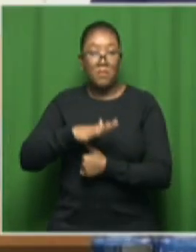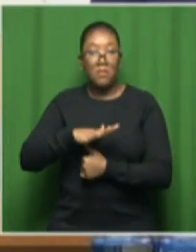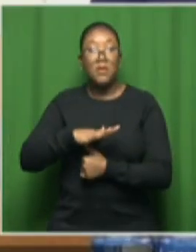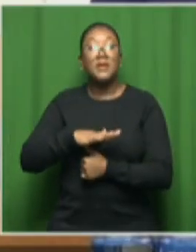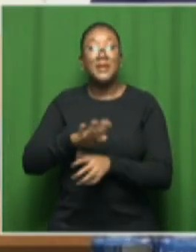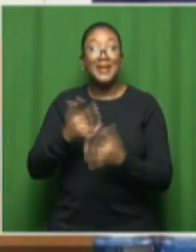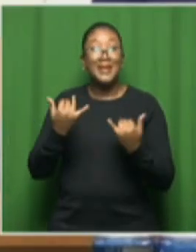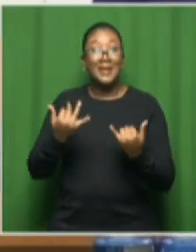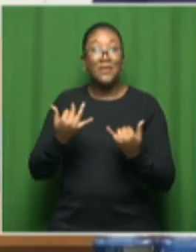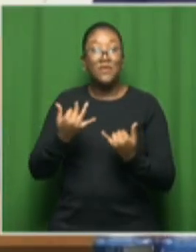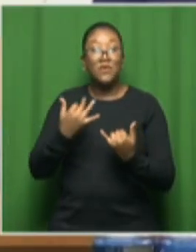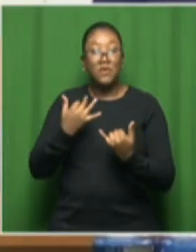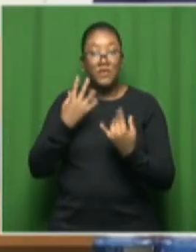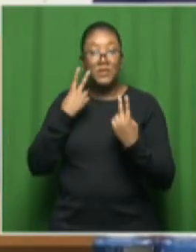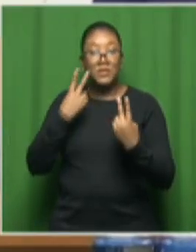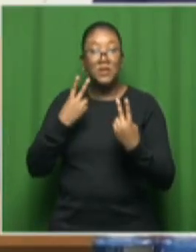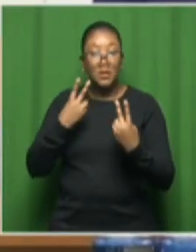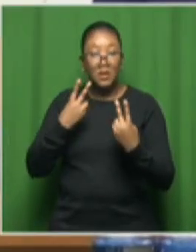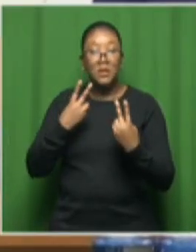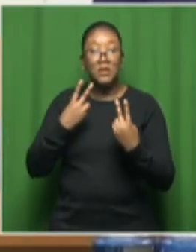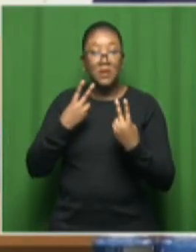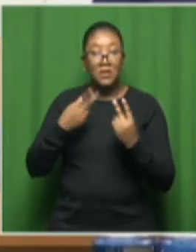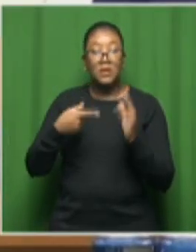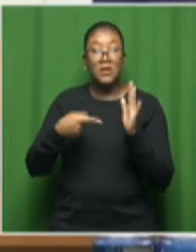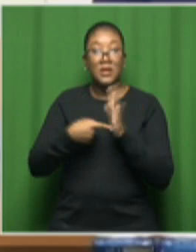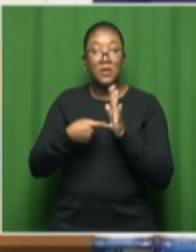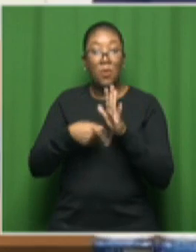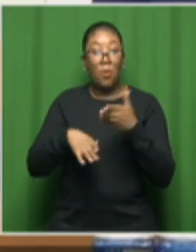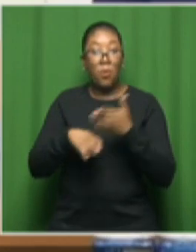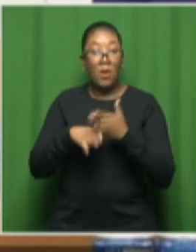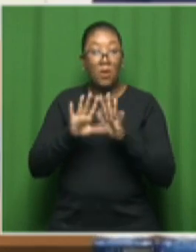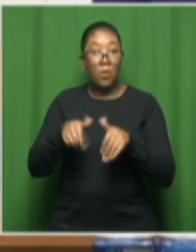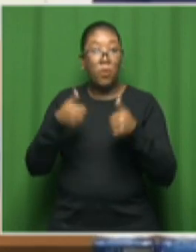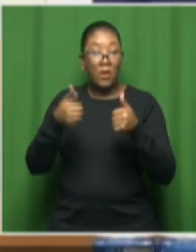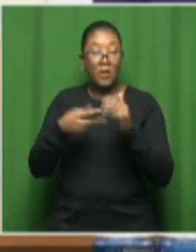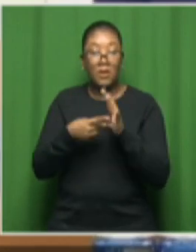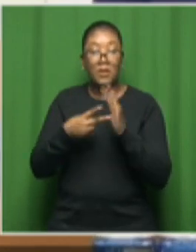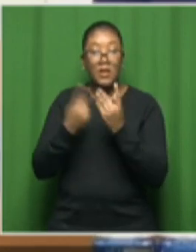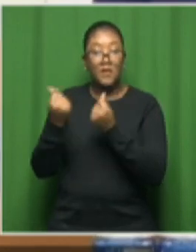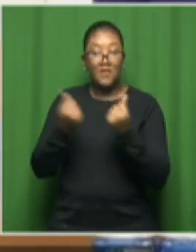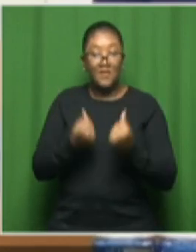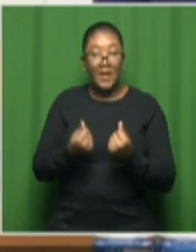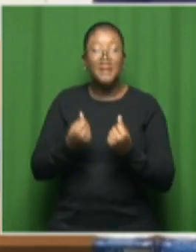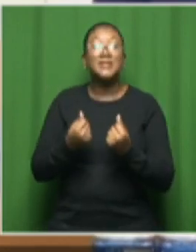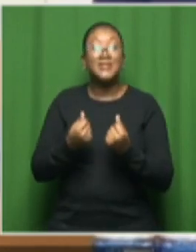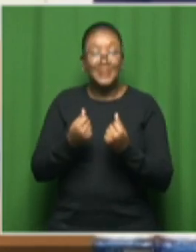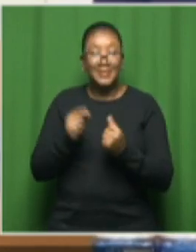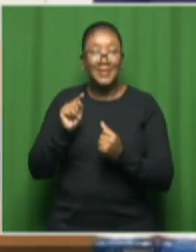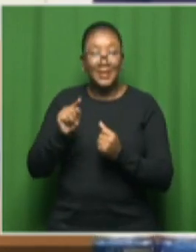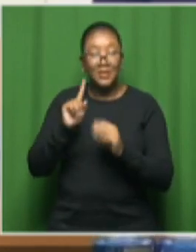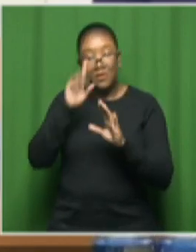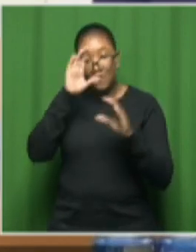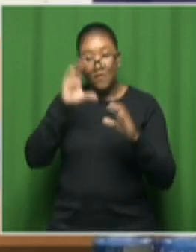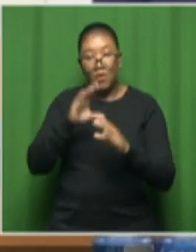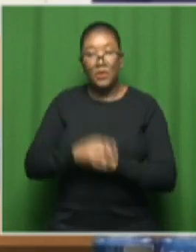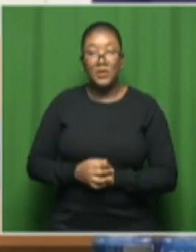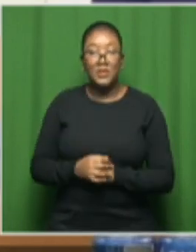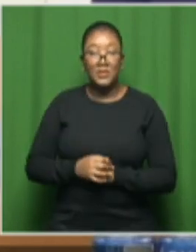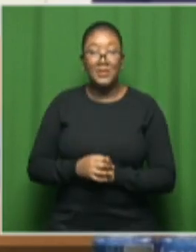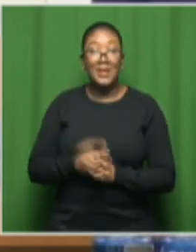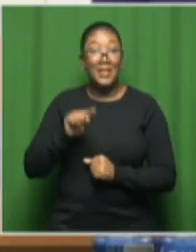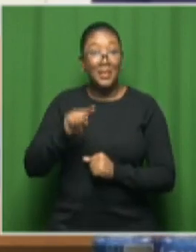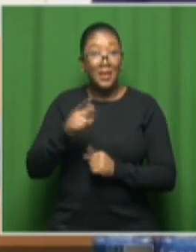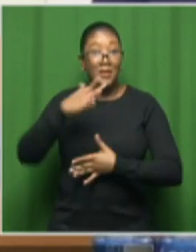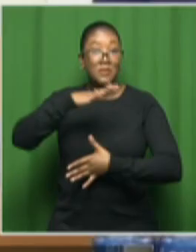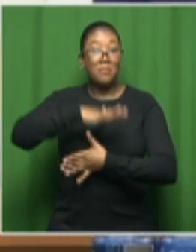expression in the work of the Sherpas and the finance track as well. The first of these priorities